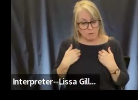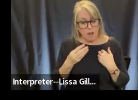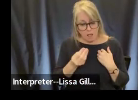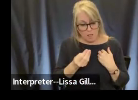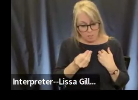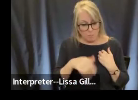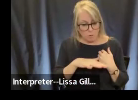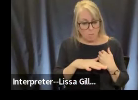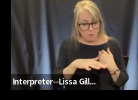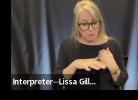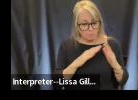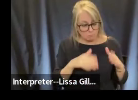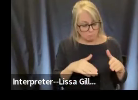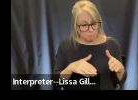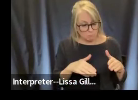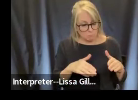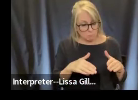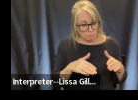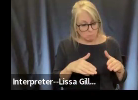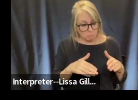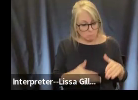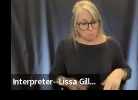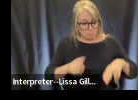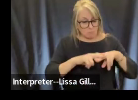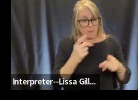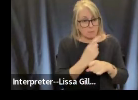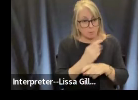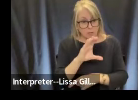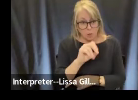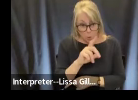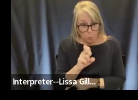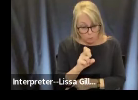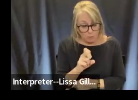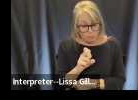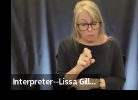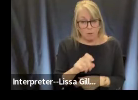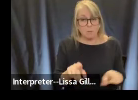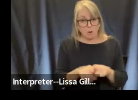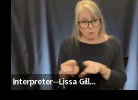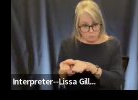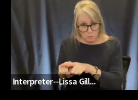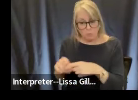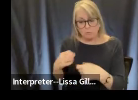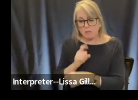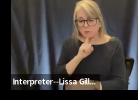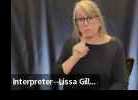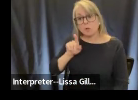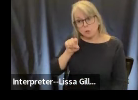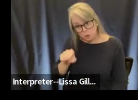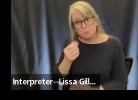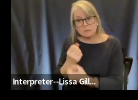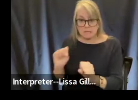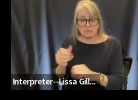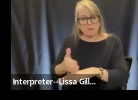to the appropriate code, as I believe that it needs to be for them, but also to ensure your safety and to improve